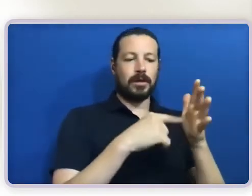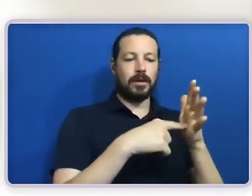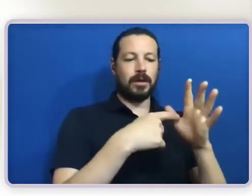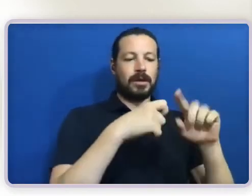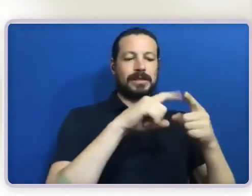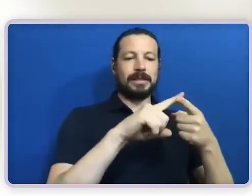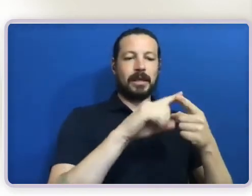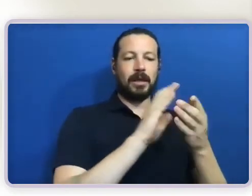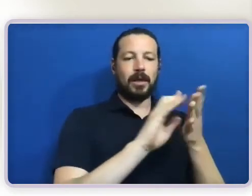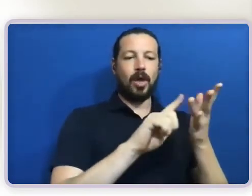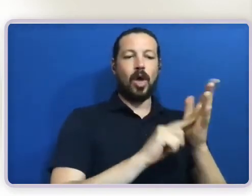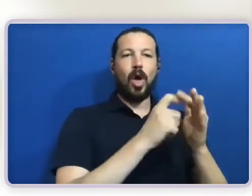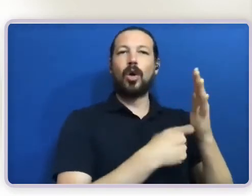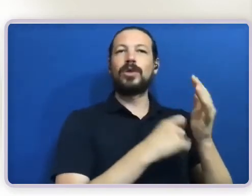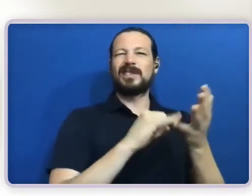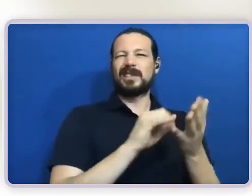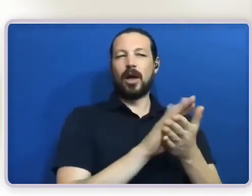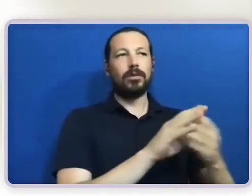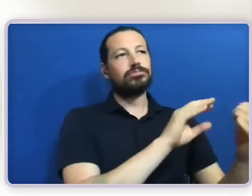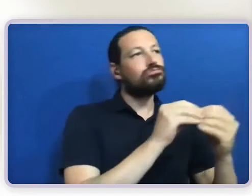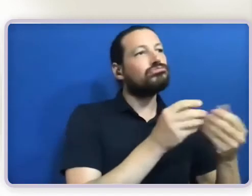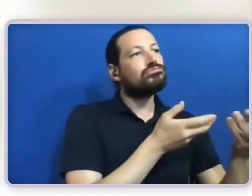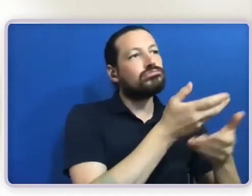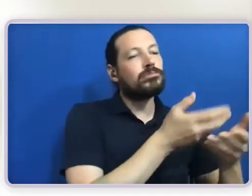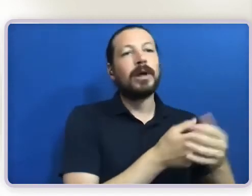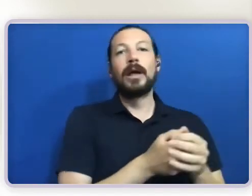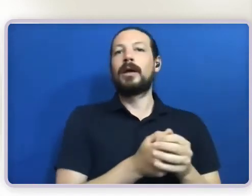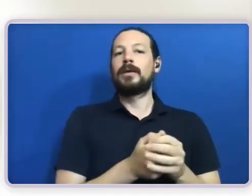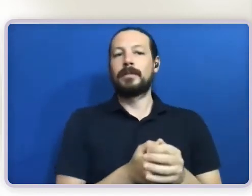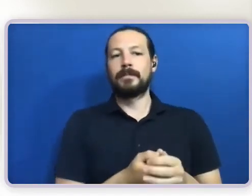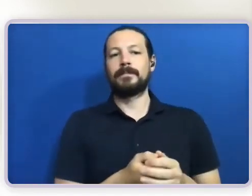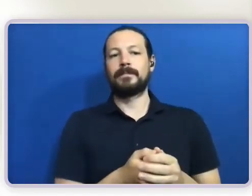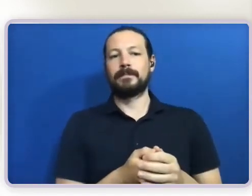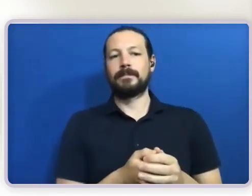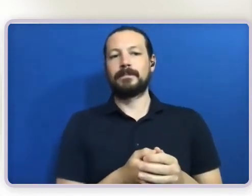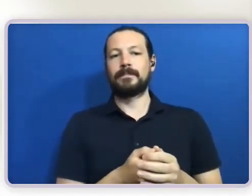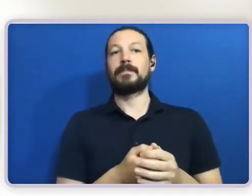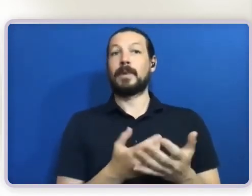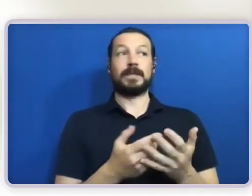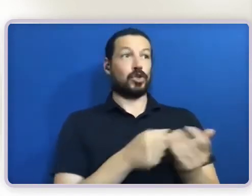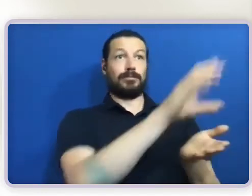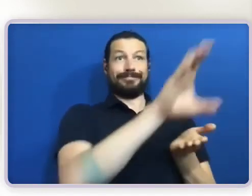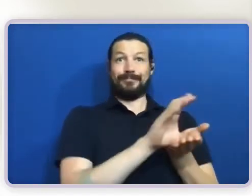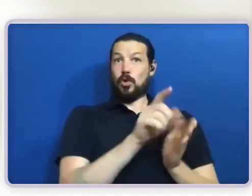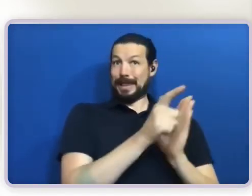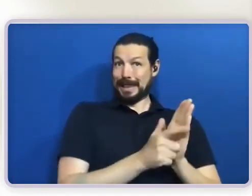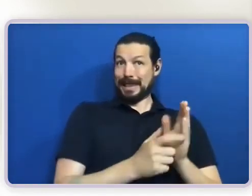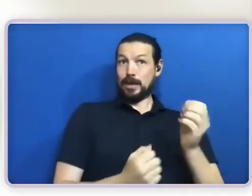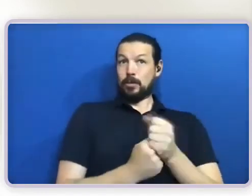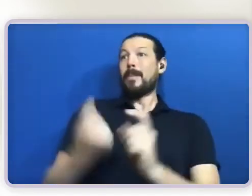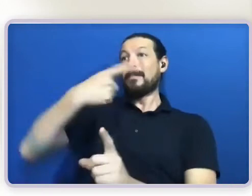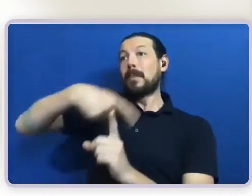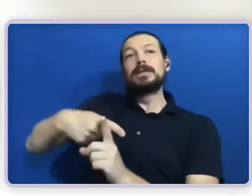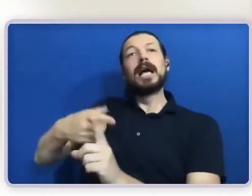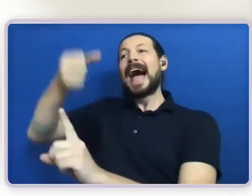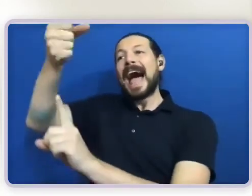As Anna said, as well as funding for legal support, there has been funding for advocates and counselling, so